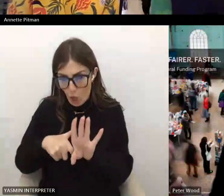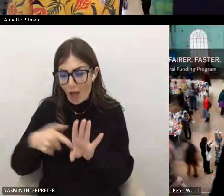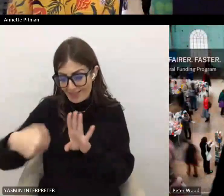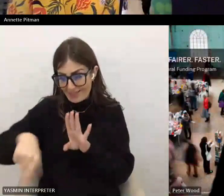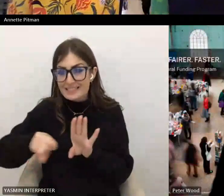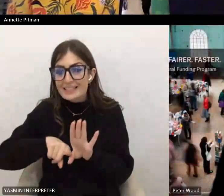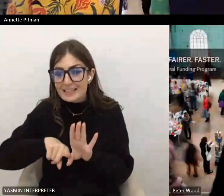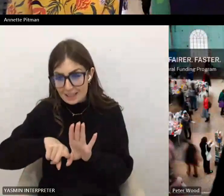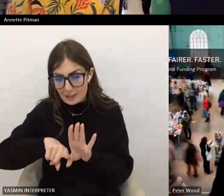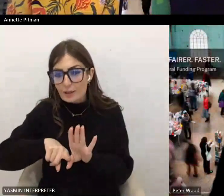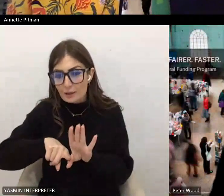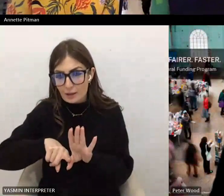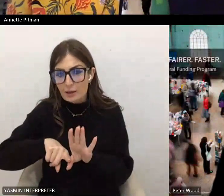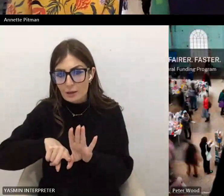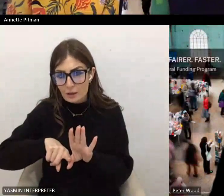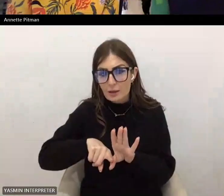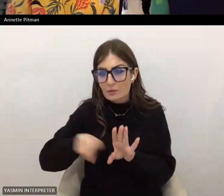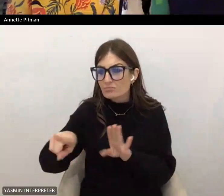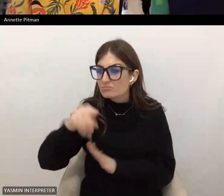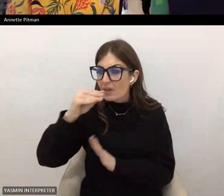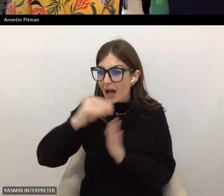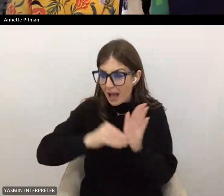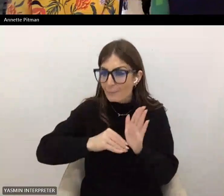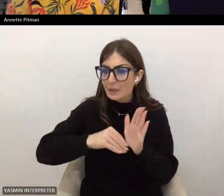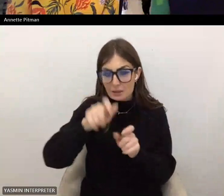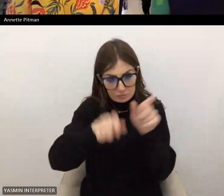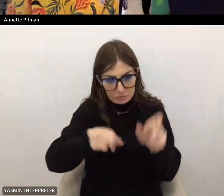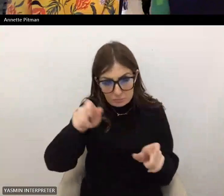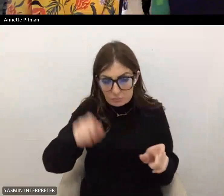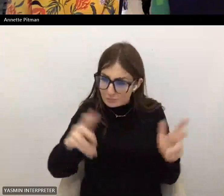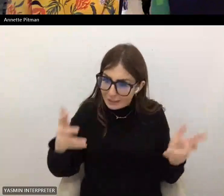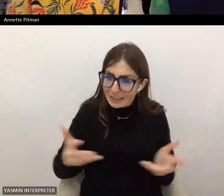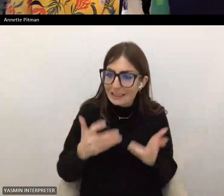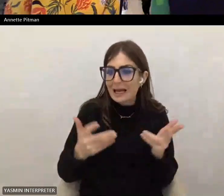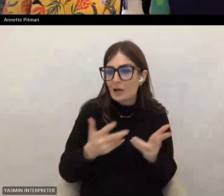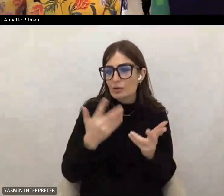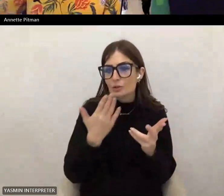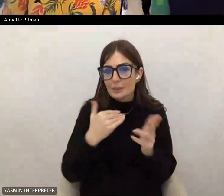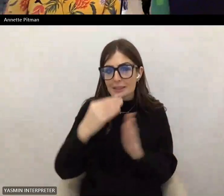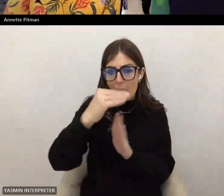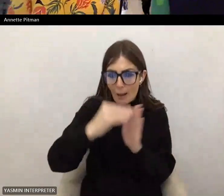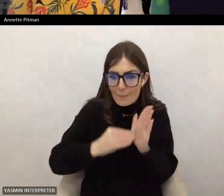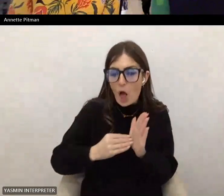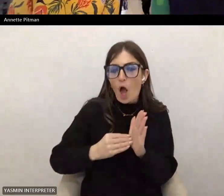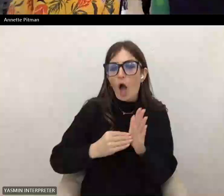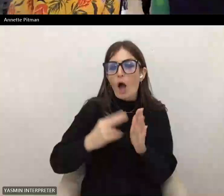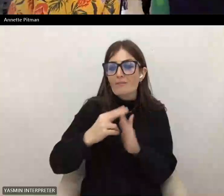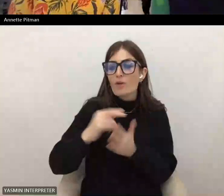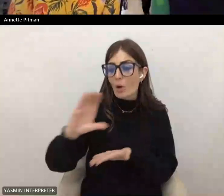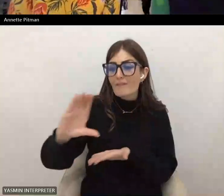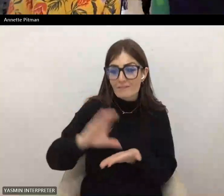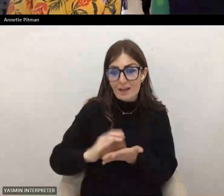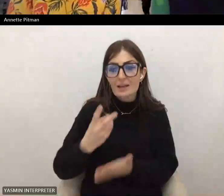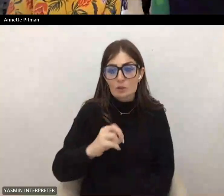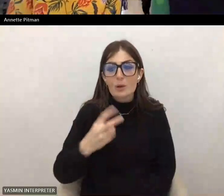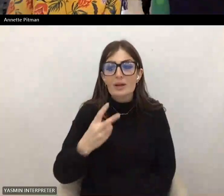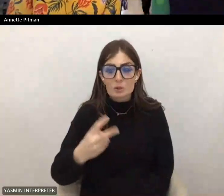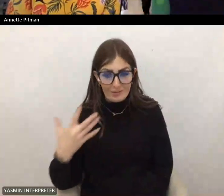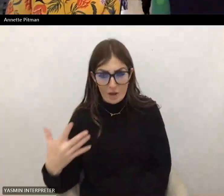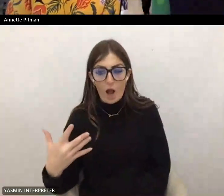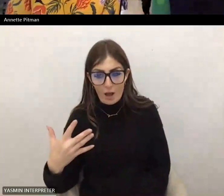year, and applicants will be encouraged to apply for funding for